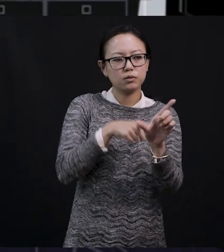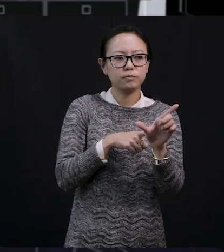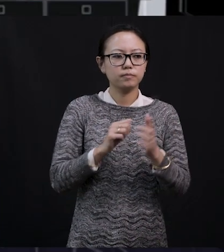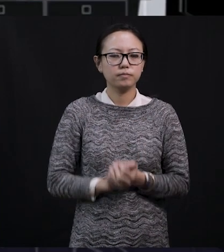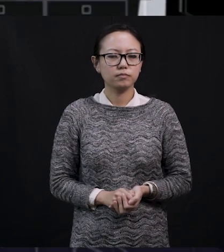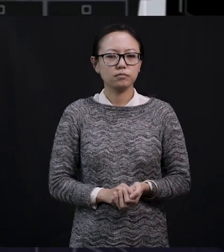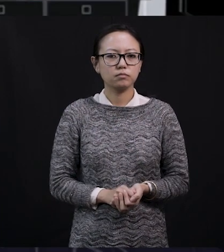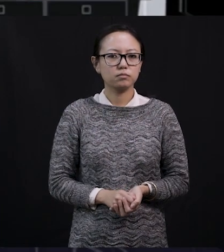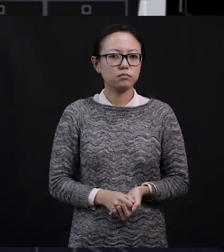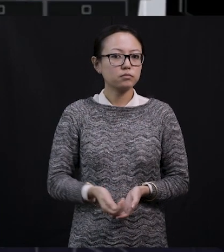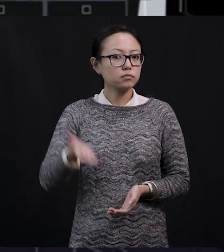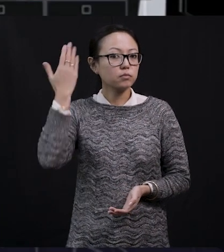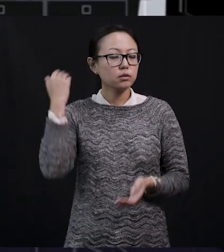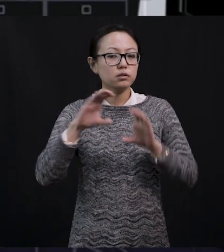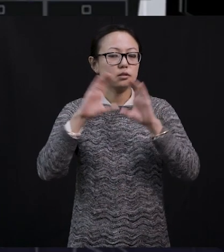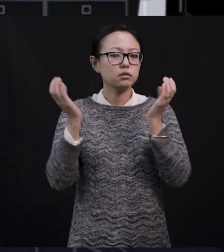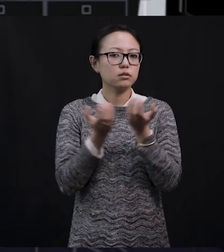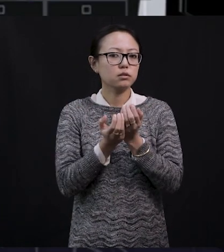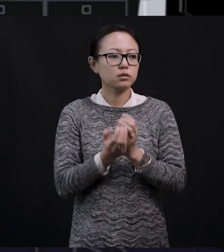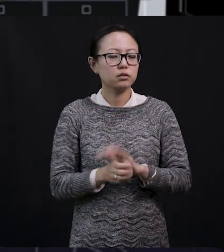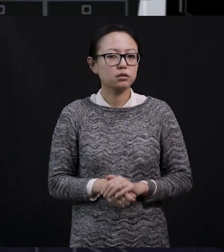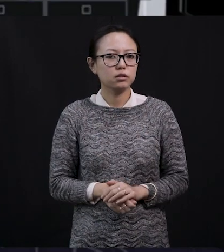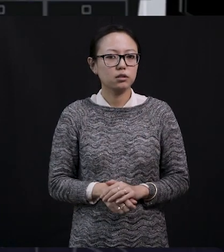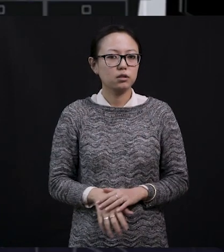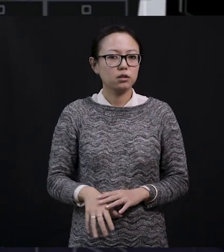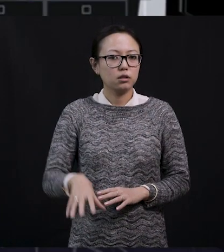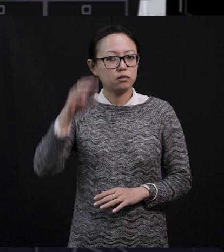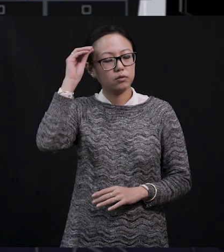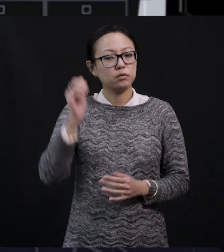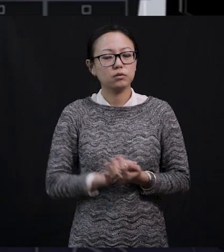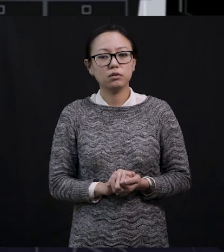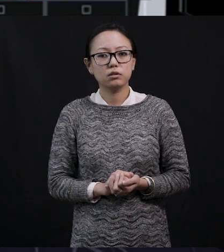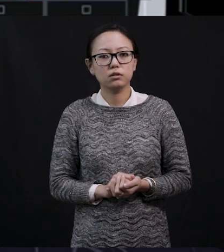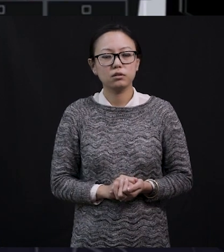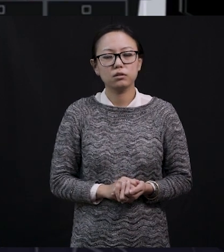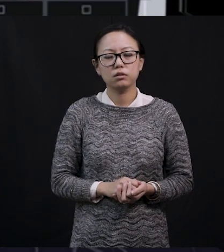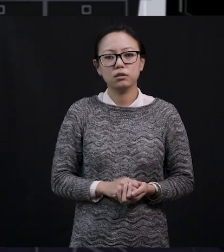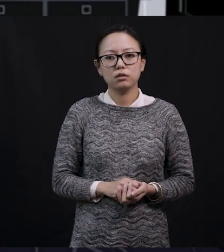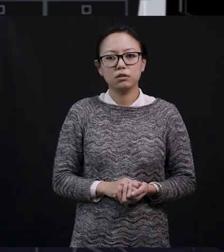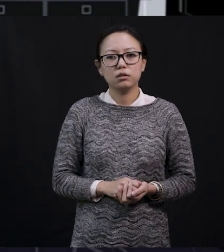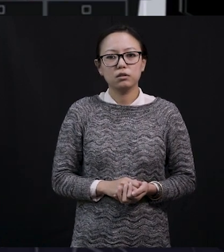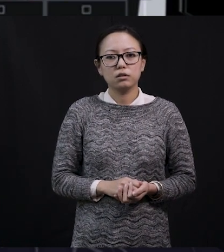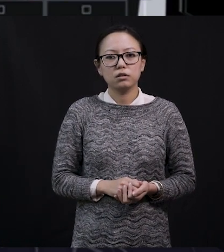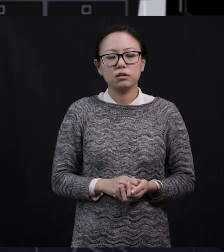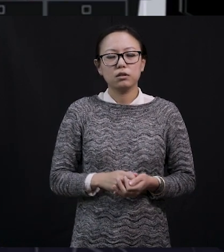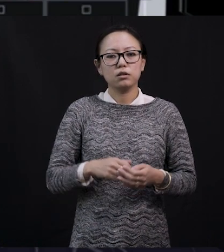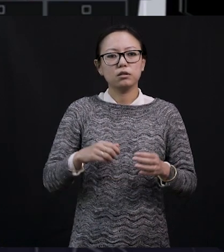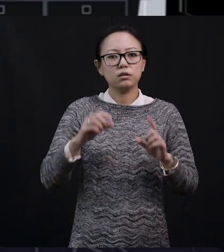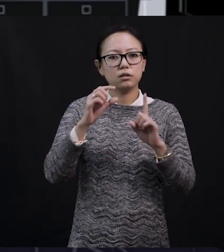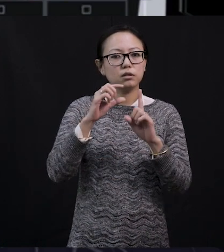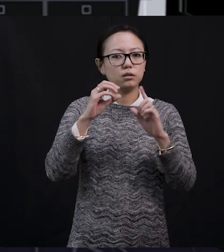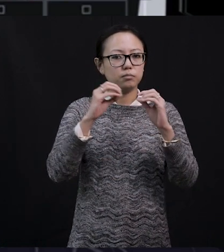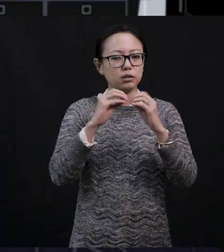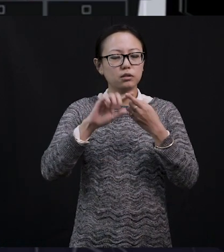So we found that in our previous class, Bepin Choudhury, in his office, he was not able to concentrate in his work. So he